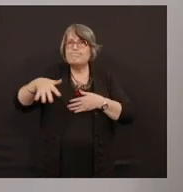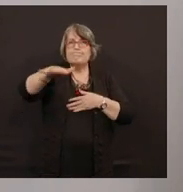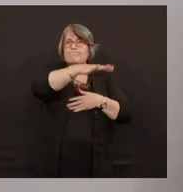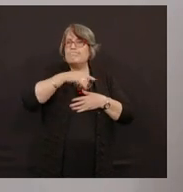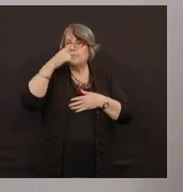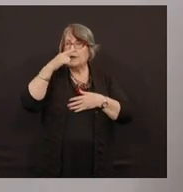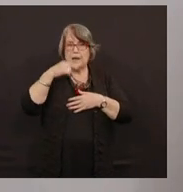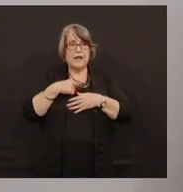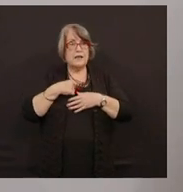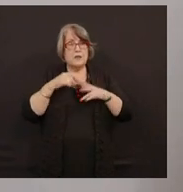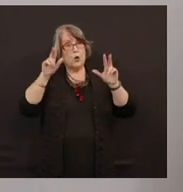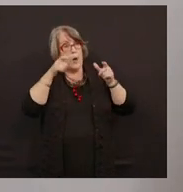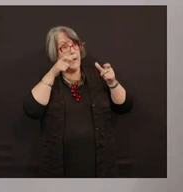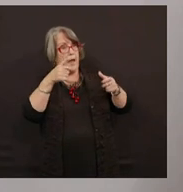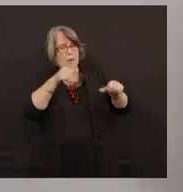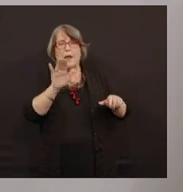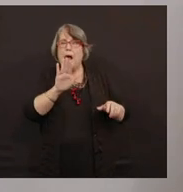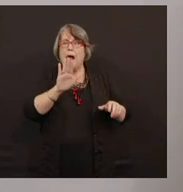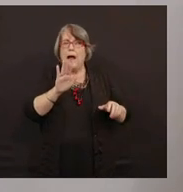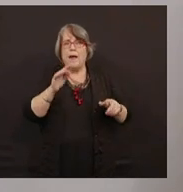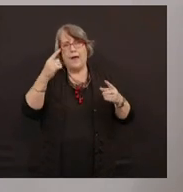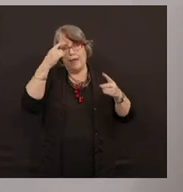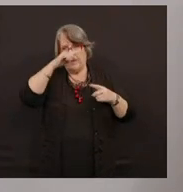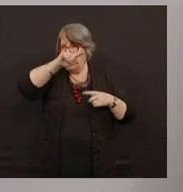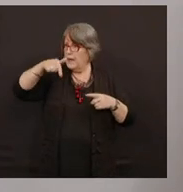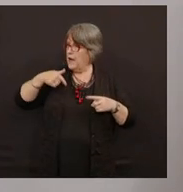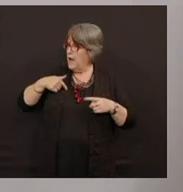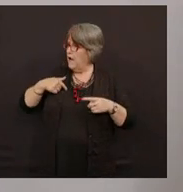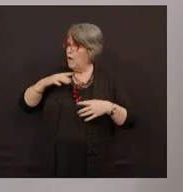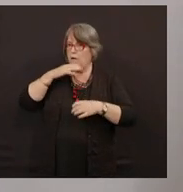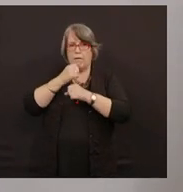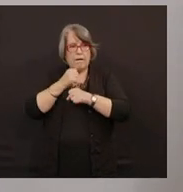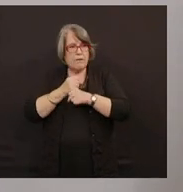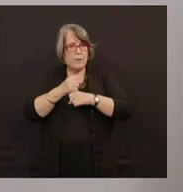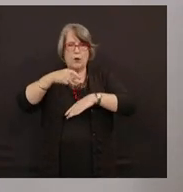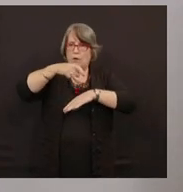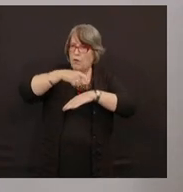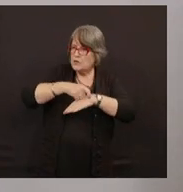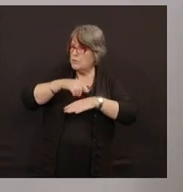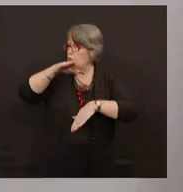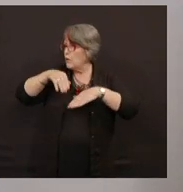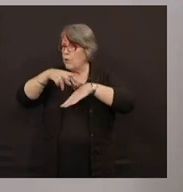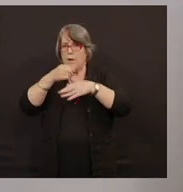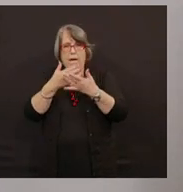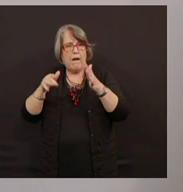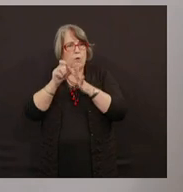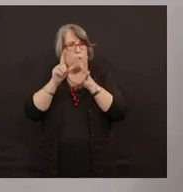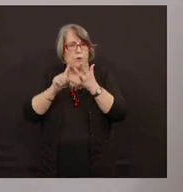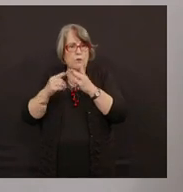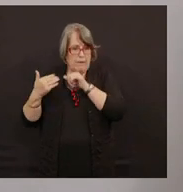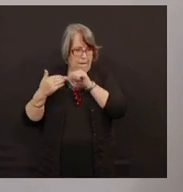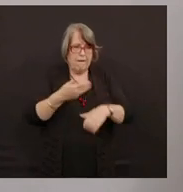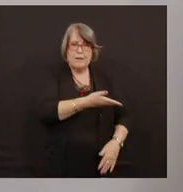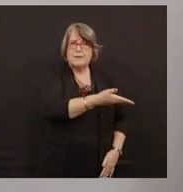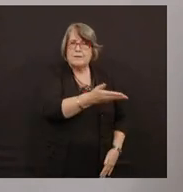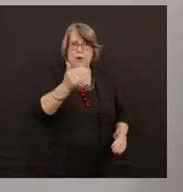moving away from care and protection to thinking about the way that our public institutions function and how they're answerable to people who